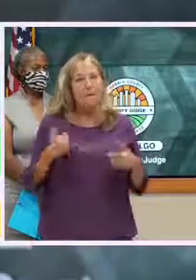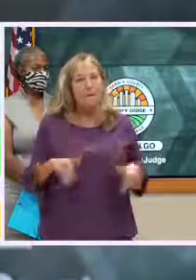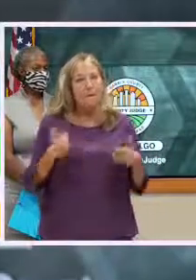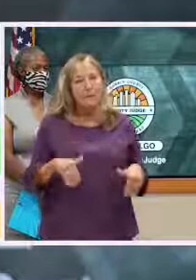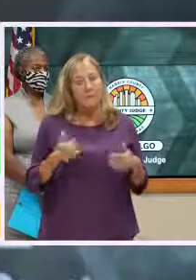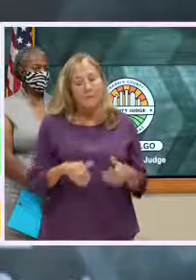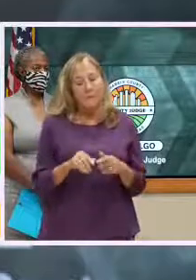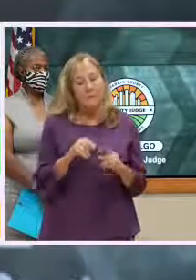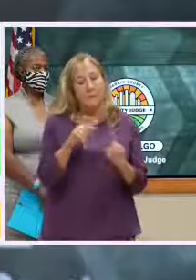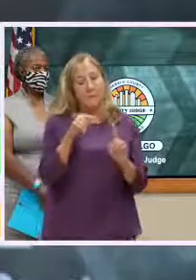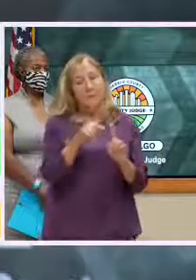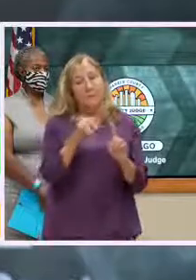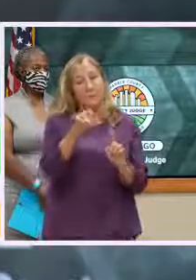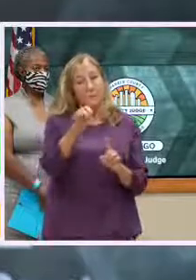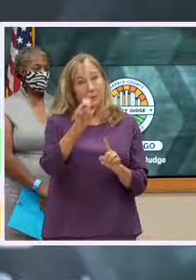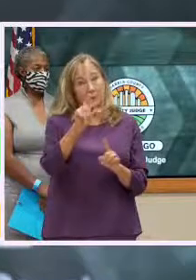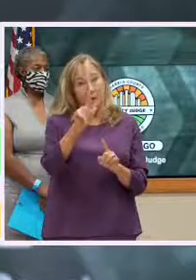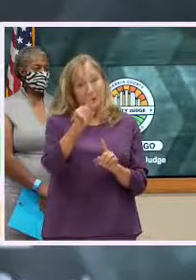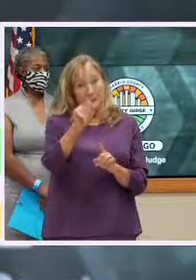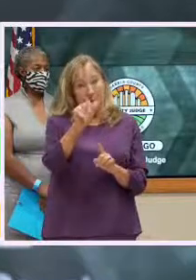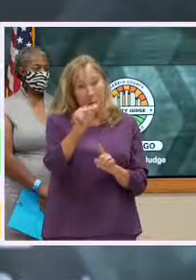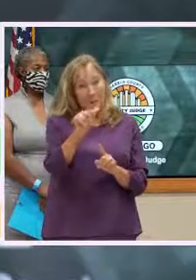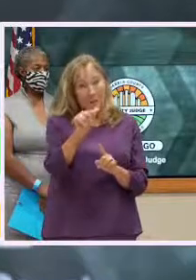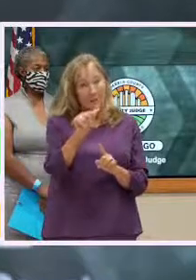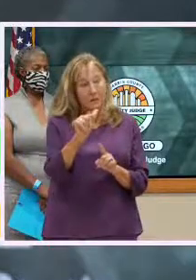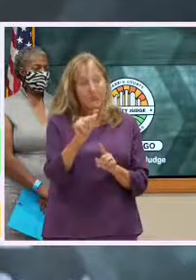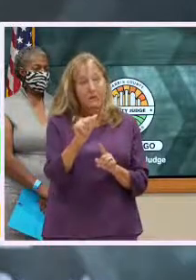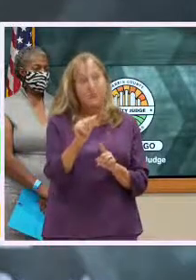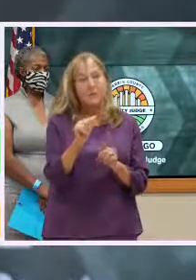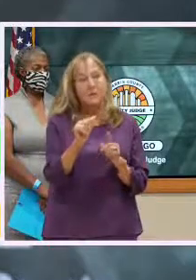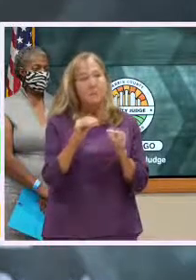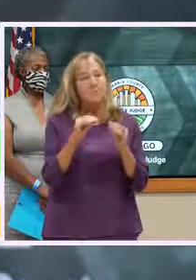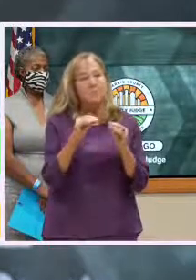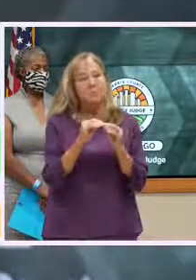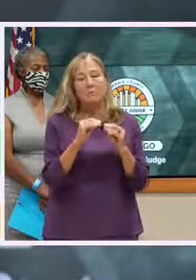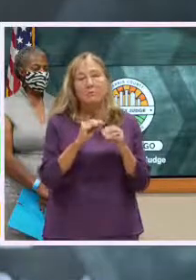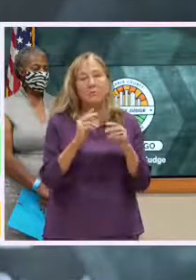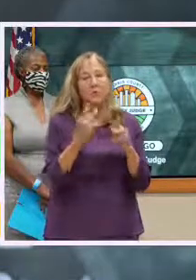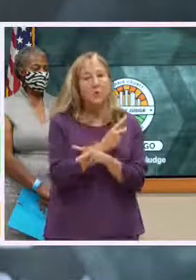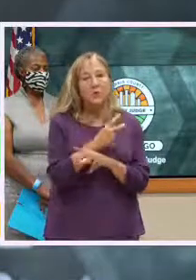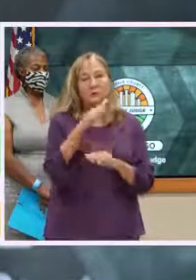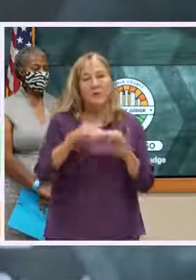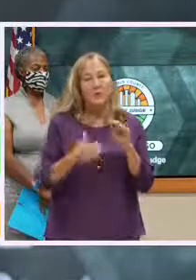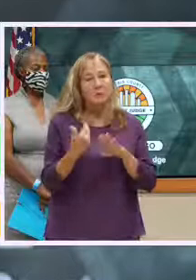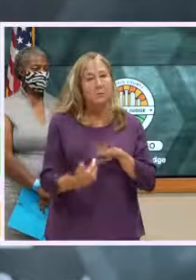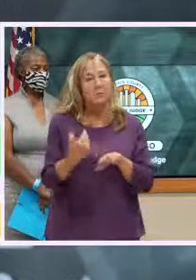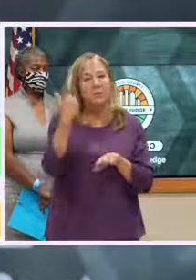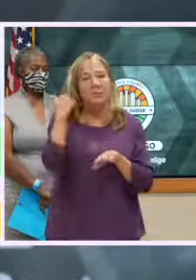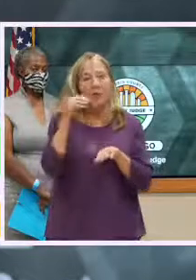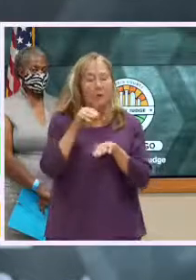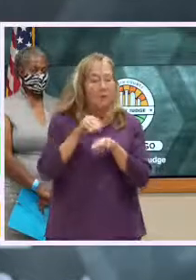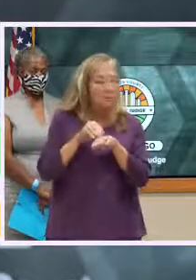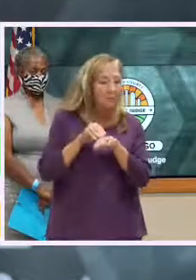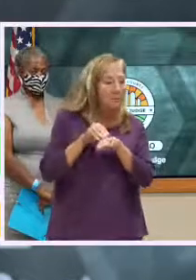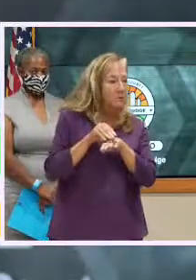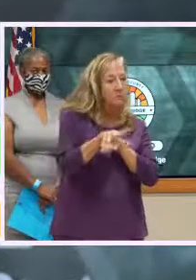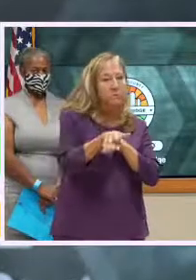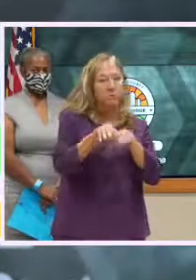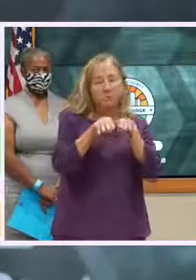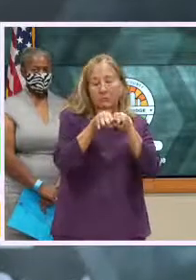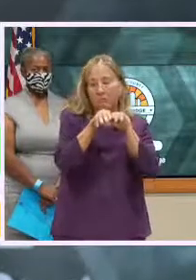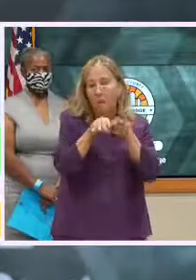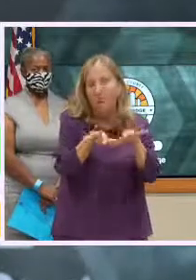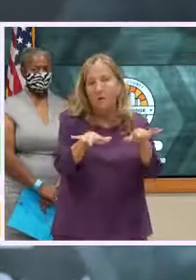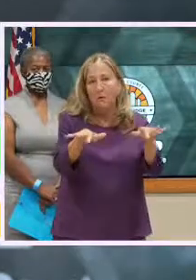variant, this is far more transmissible than anything we've seen before. It's far more contagious.